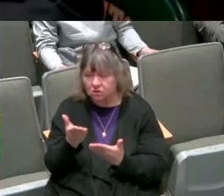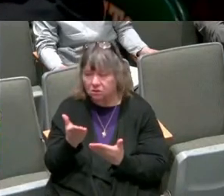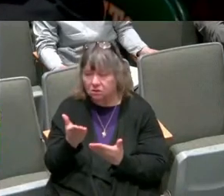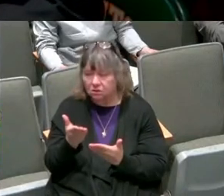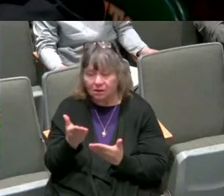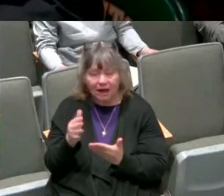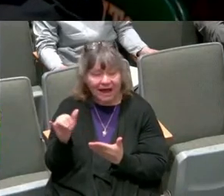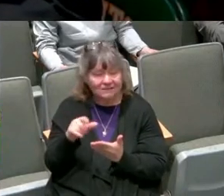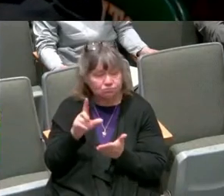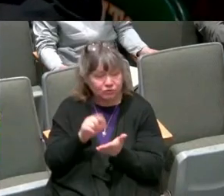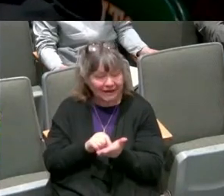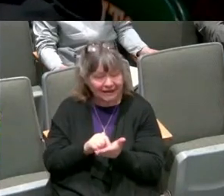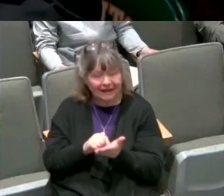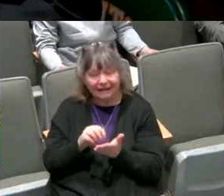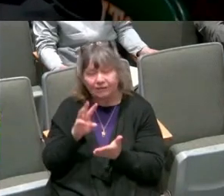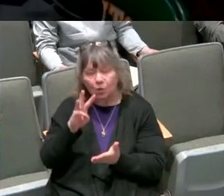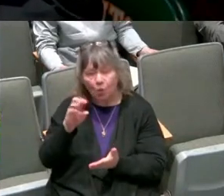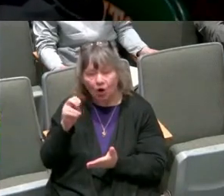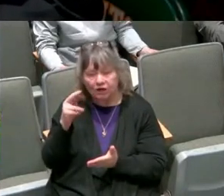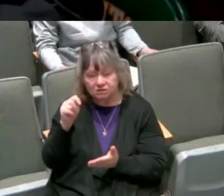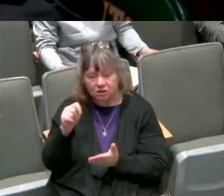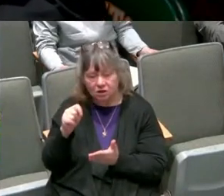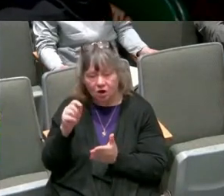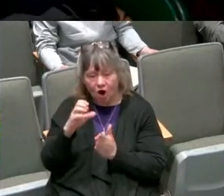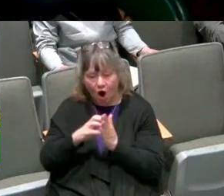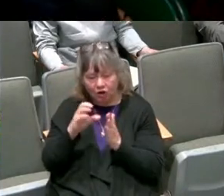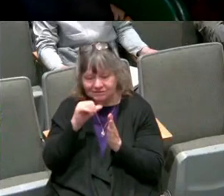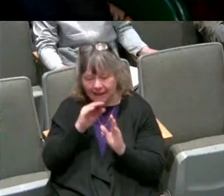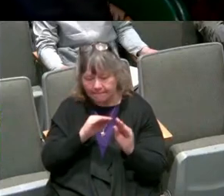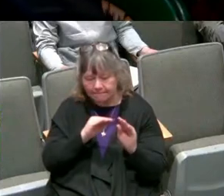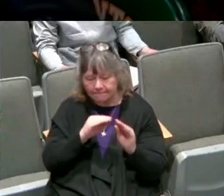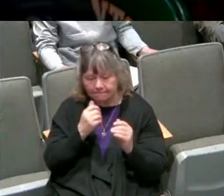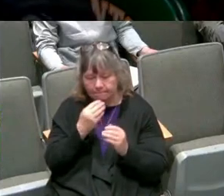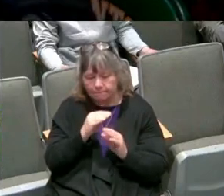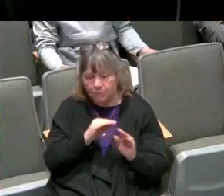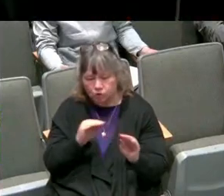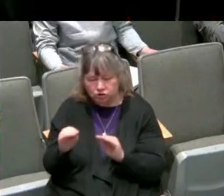motion as printed in the warrant articles and motions document